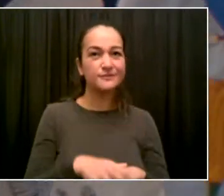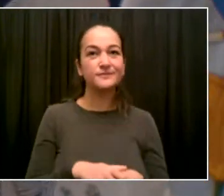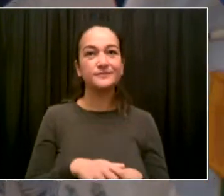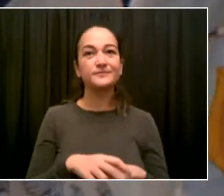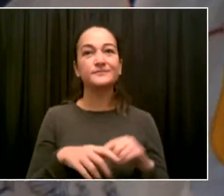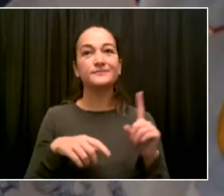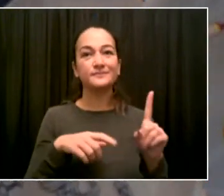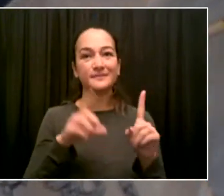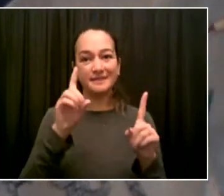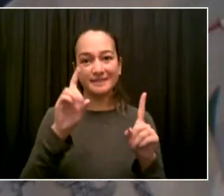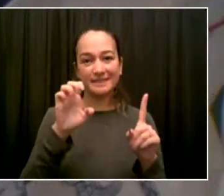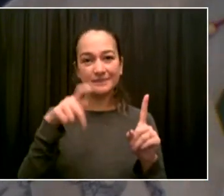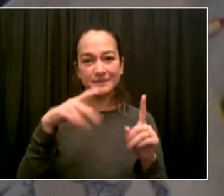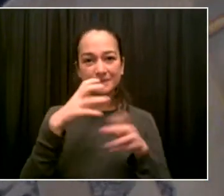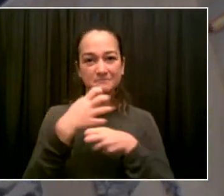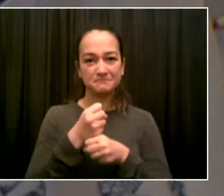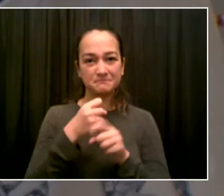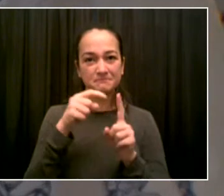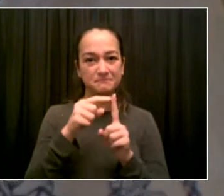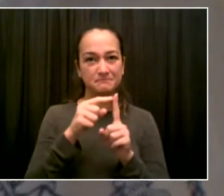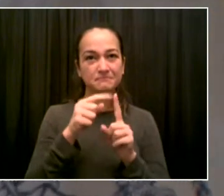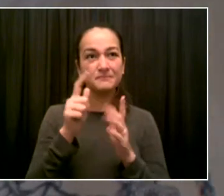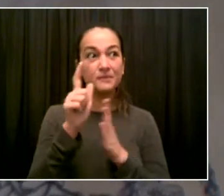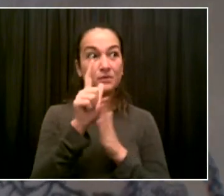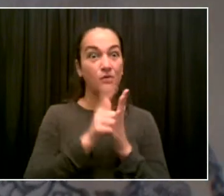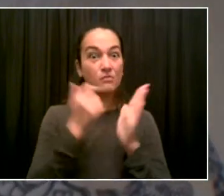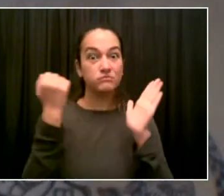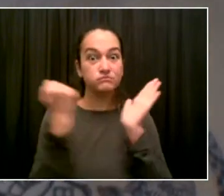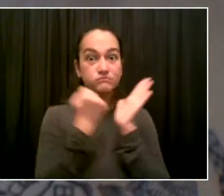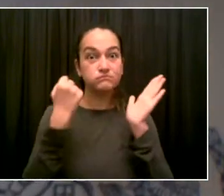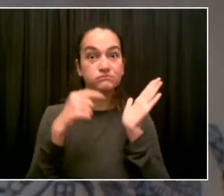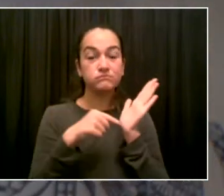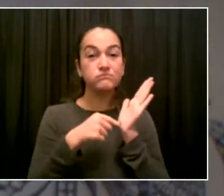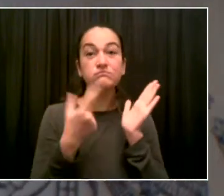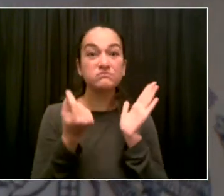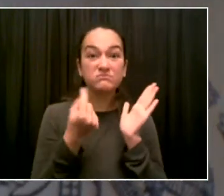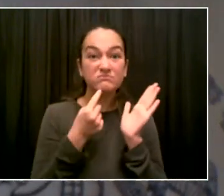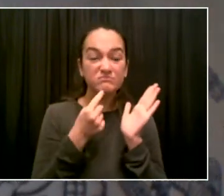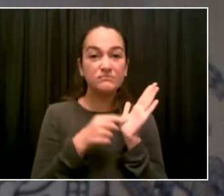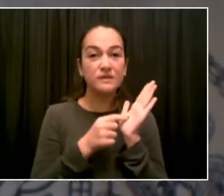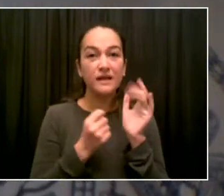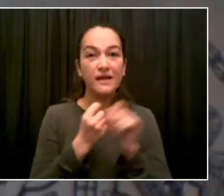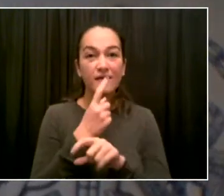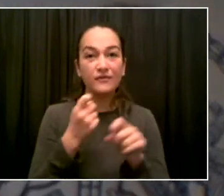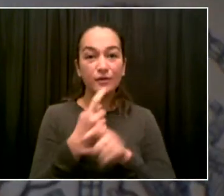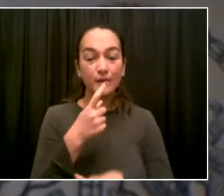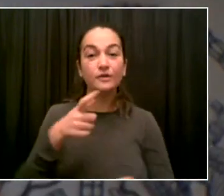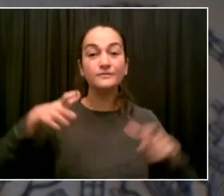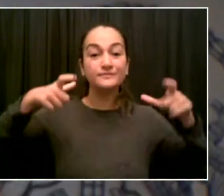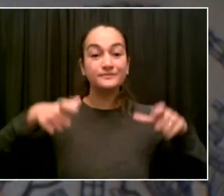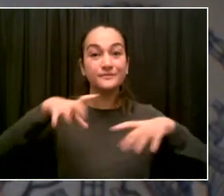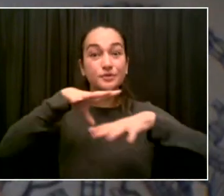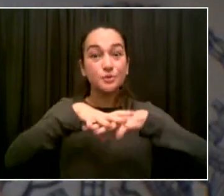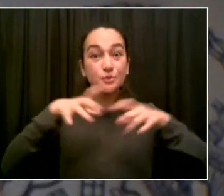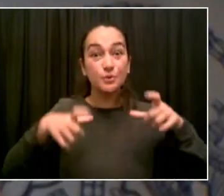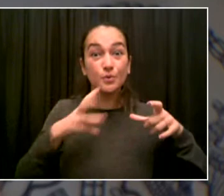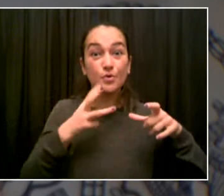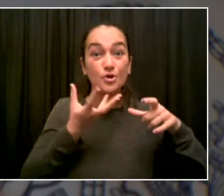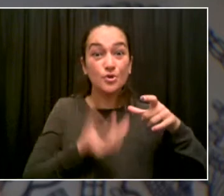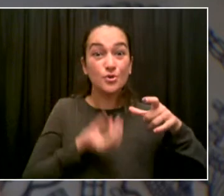them to do yearly cleanups of the storm sewers. And I really urged the council to go back and look at that legislation again. I think it